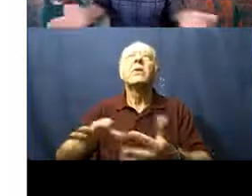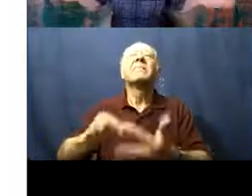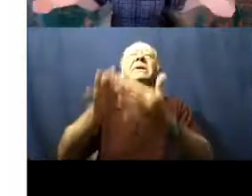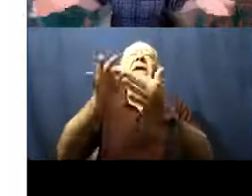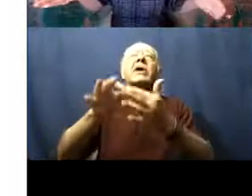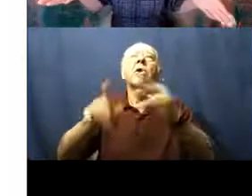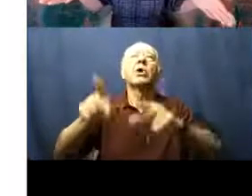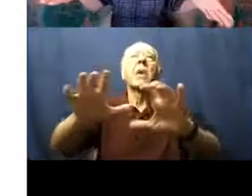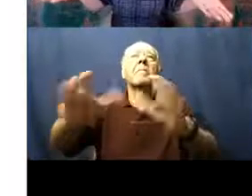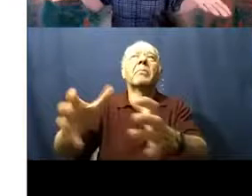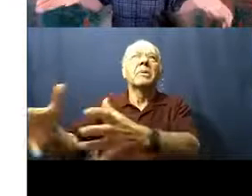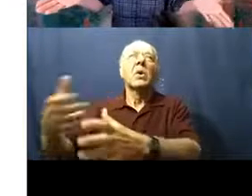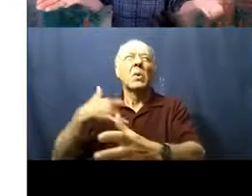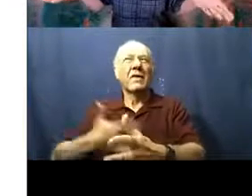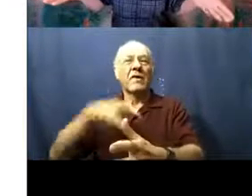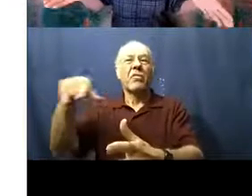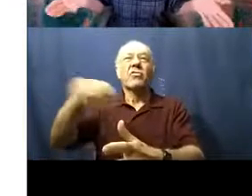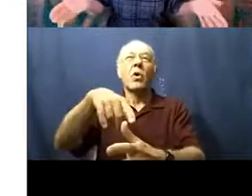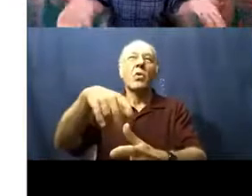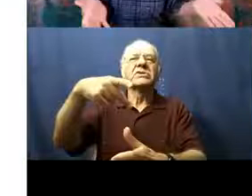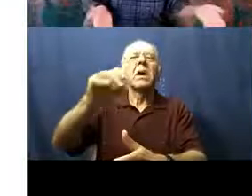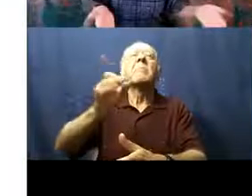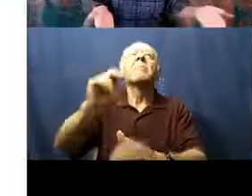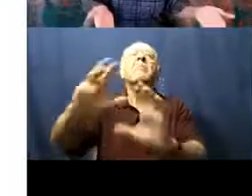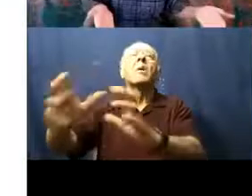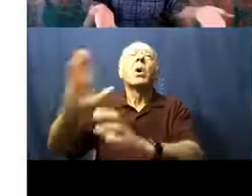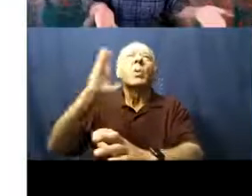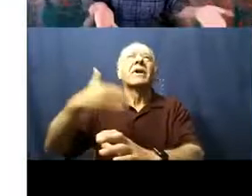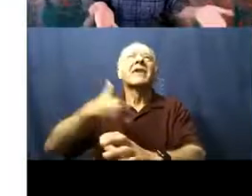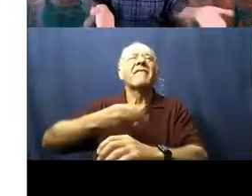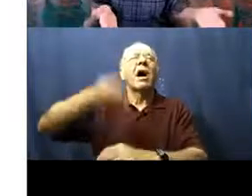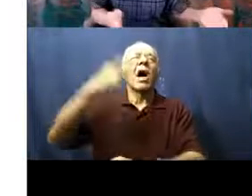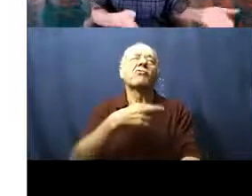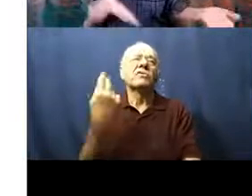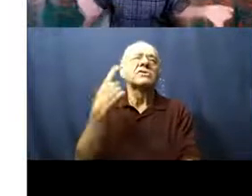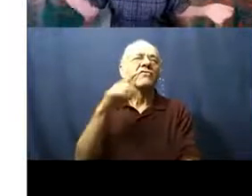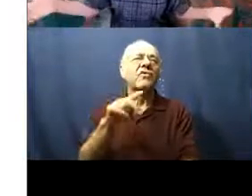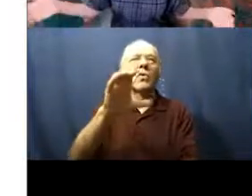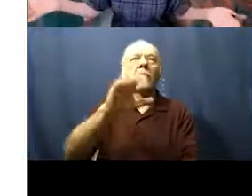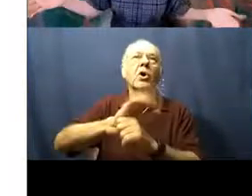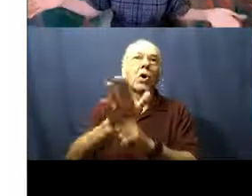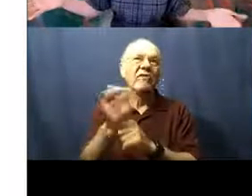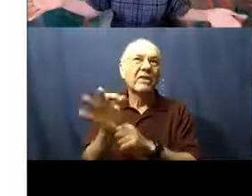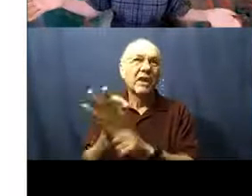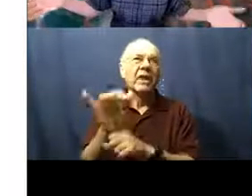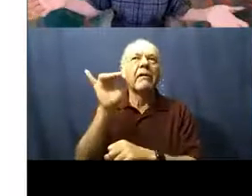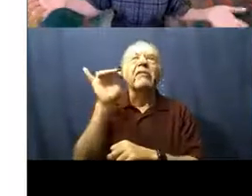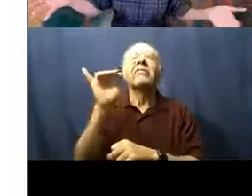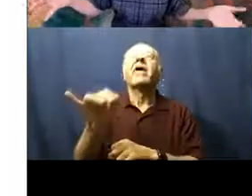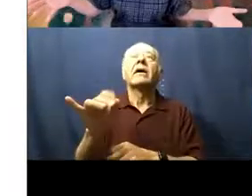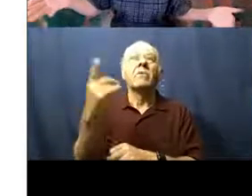we believed in March of 2020 would be at high risk for COVID-19. And as you know, that was an